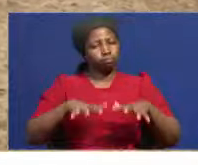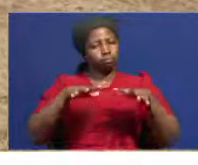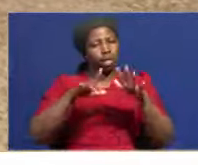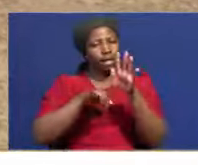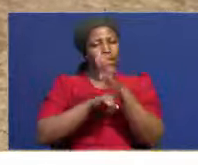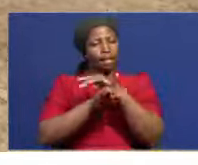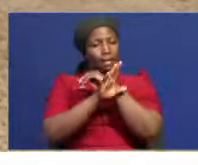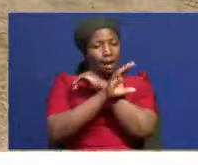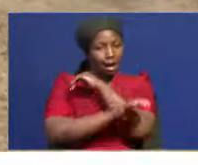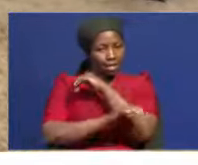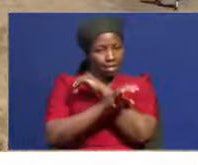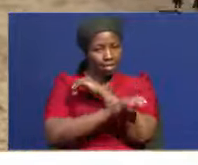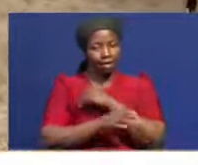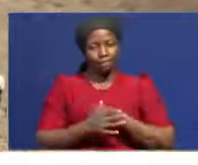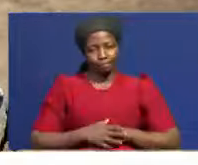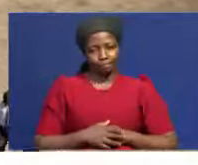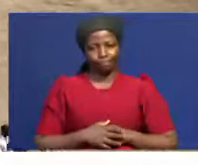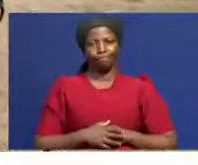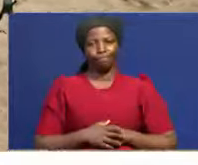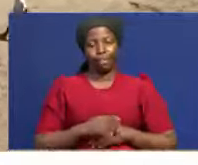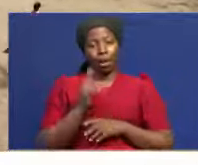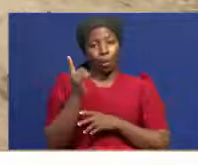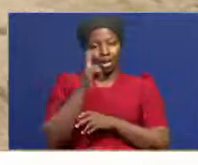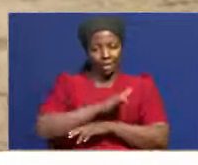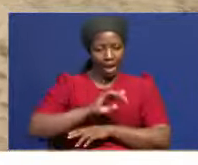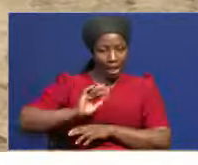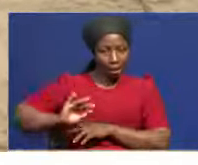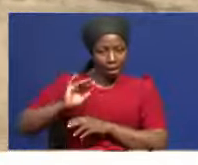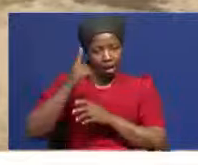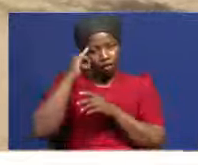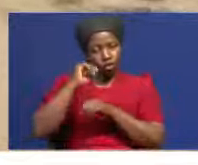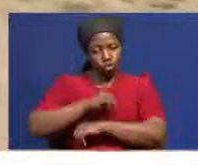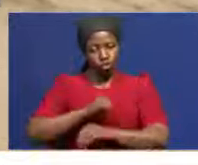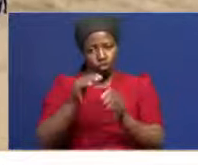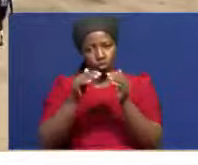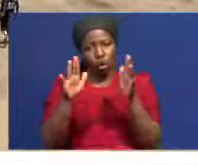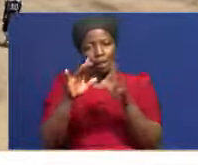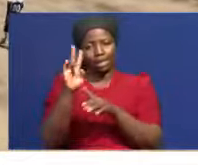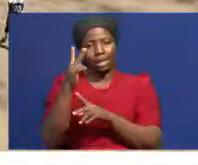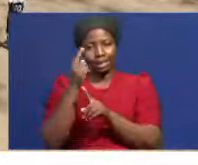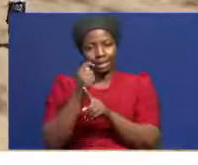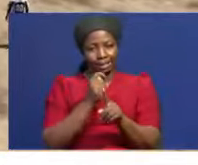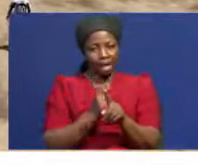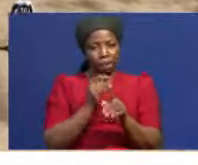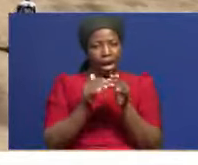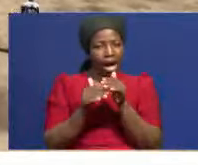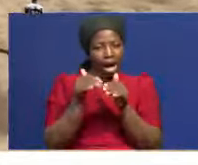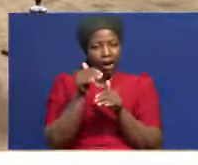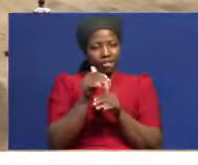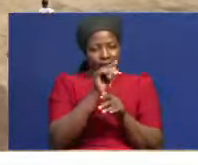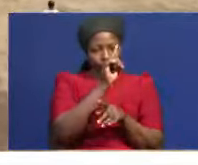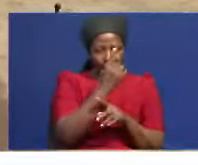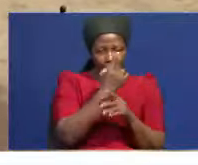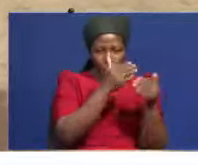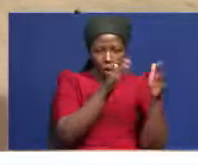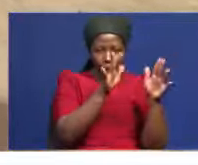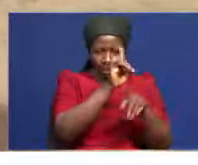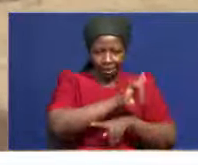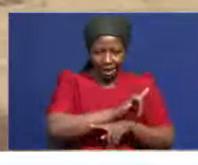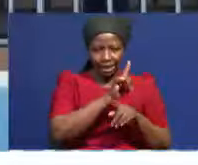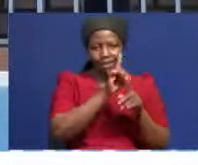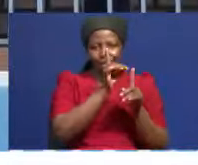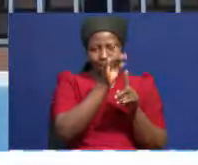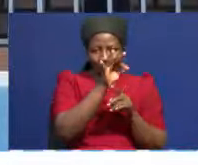With just about a day until schools reopen for second term, after the initial 30th April date was moved twice to Monday, the 13th of